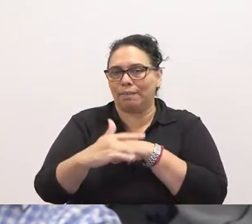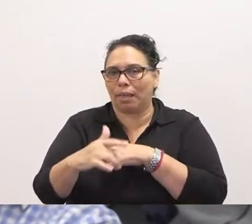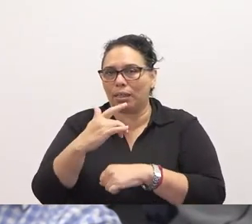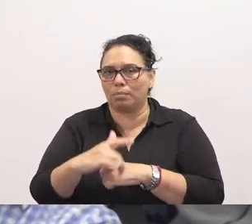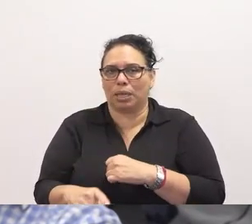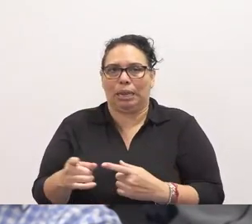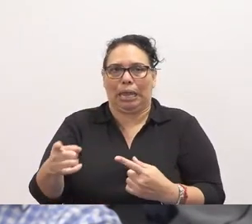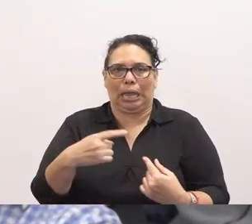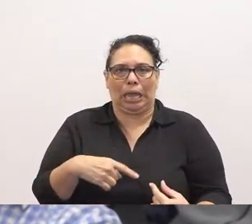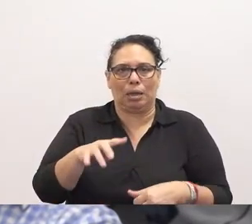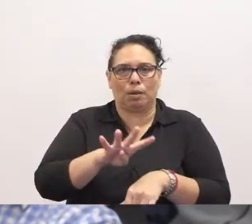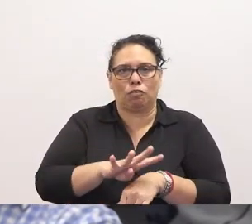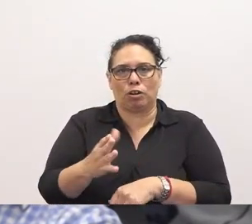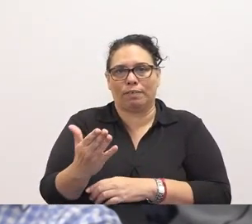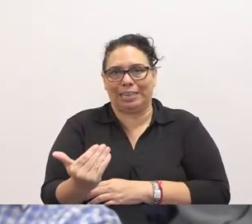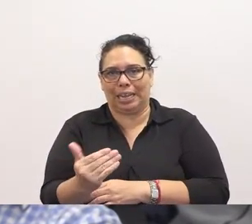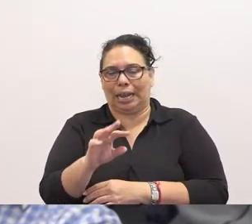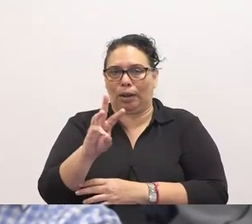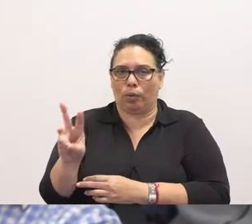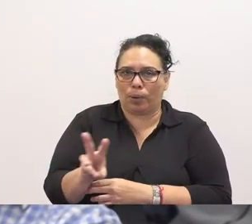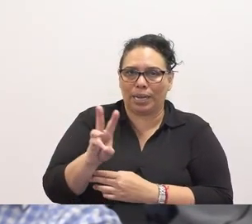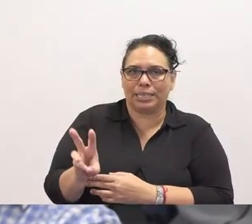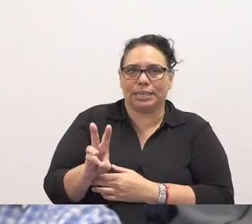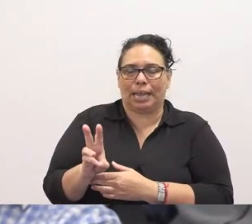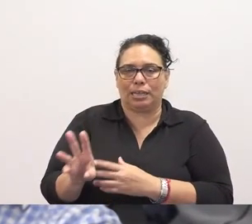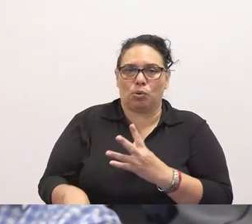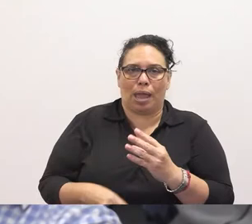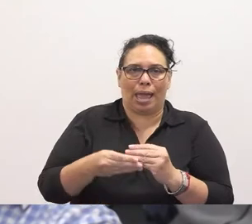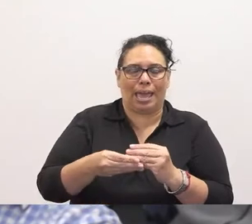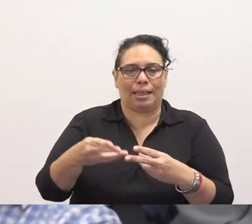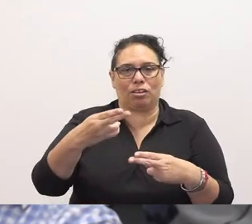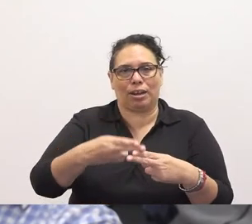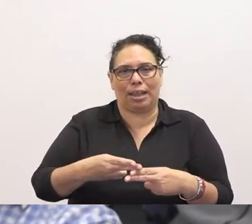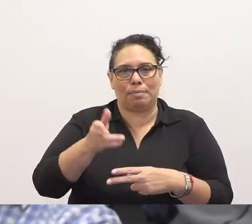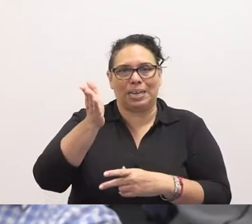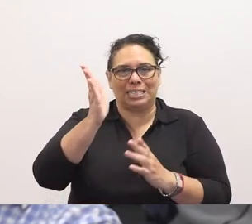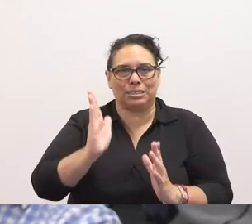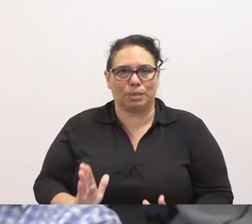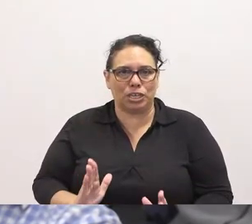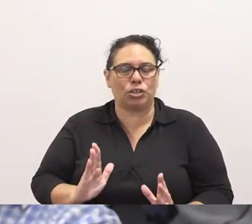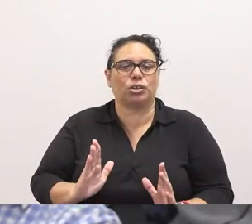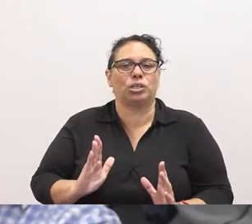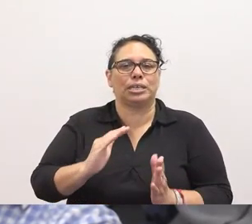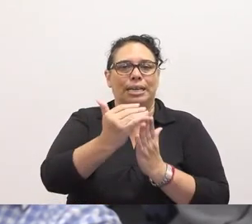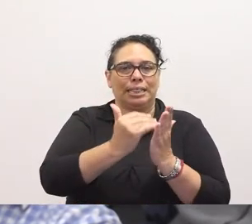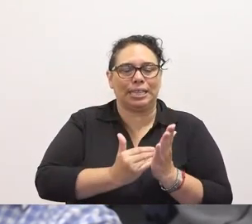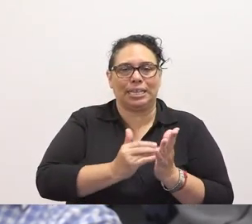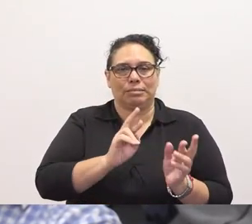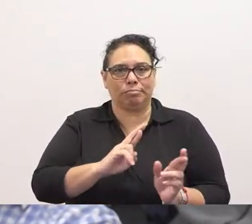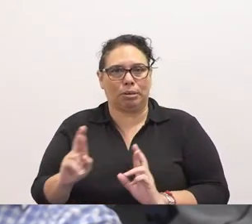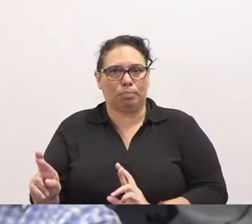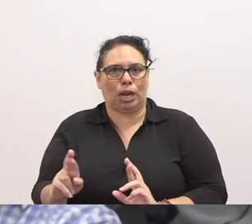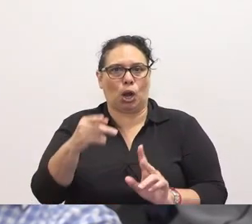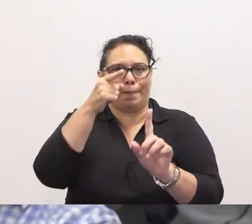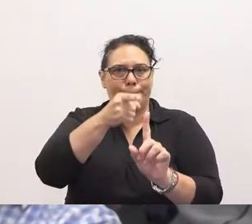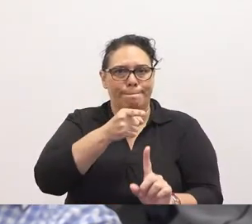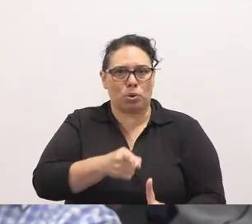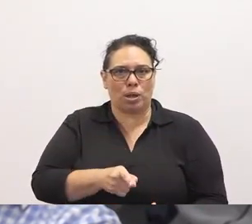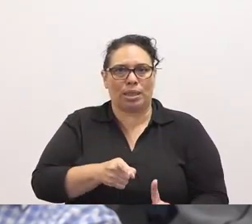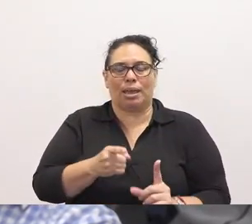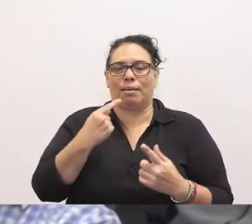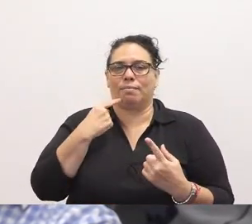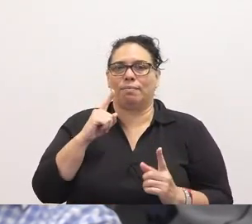come at 4:15 on a Wednesday to put their name on a speaker's list, prepare salient points, and finally not be